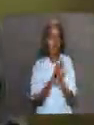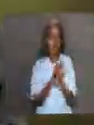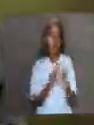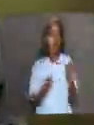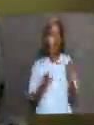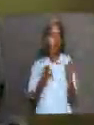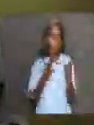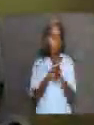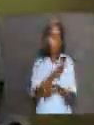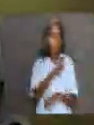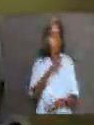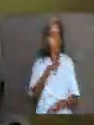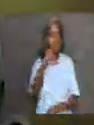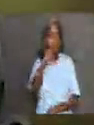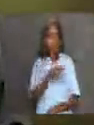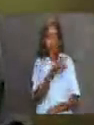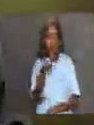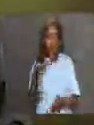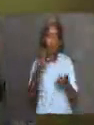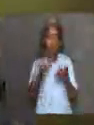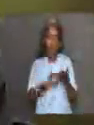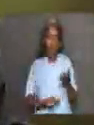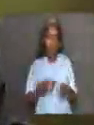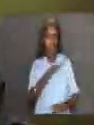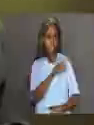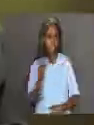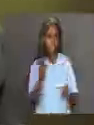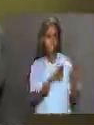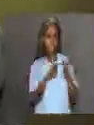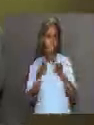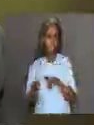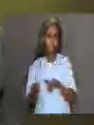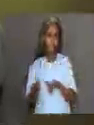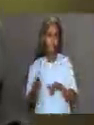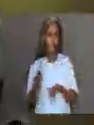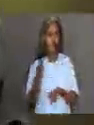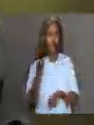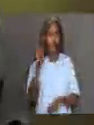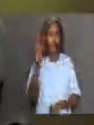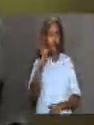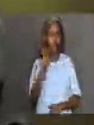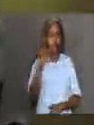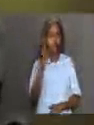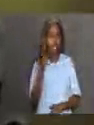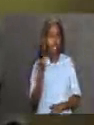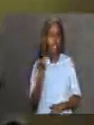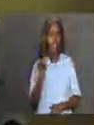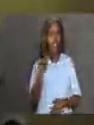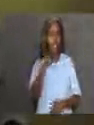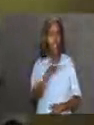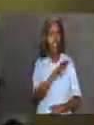completing a table of values and also by finding the x and